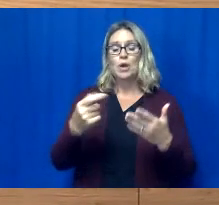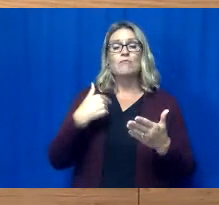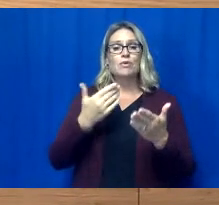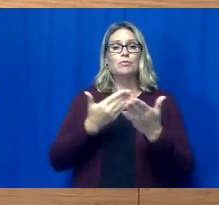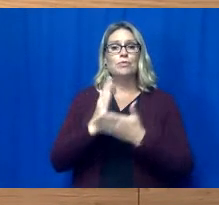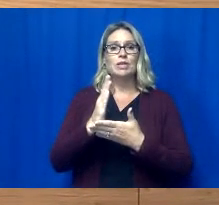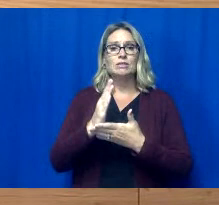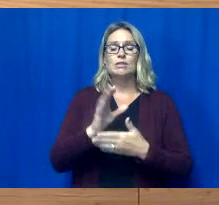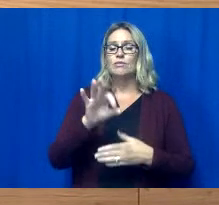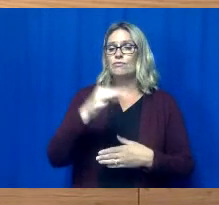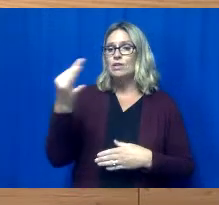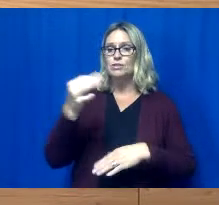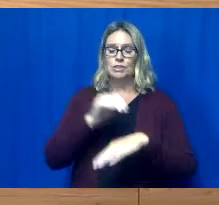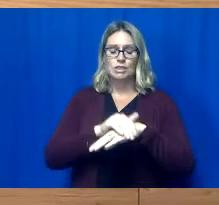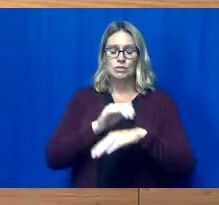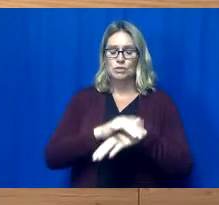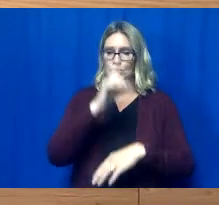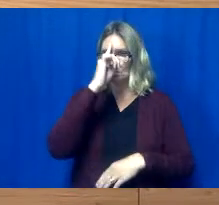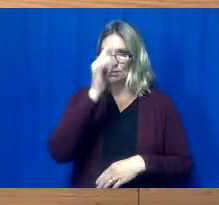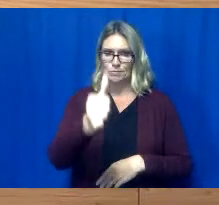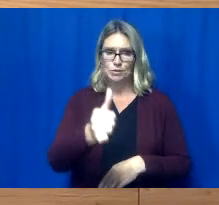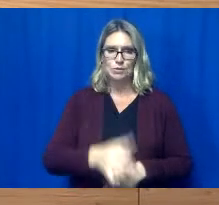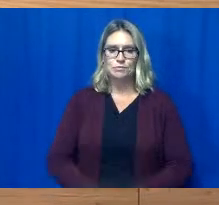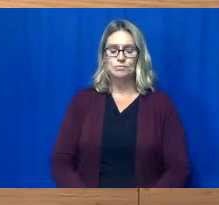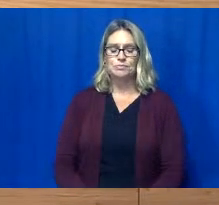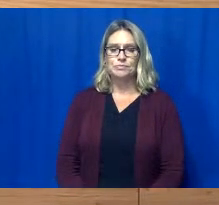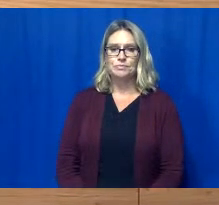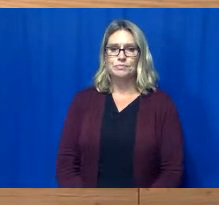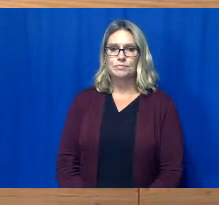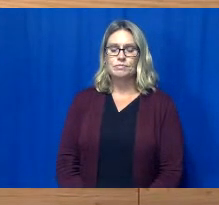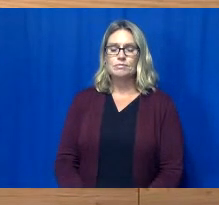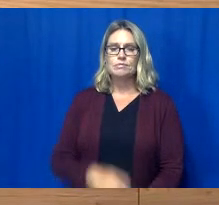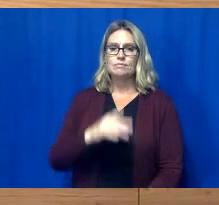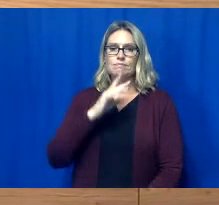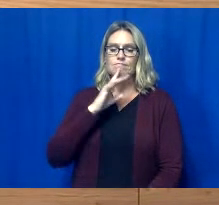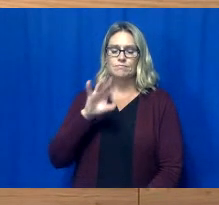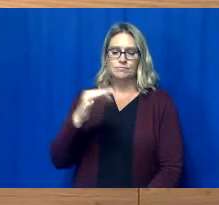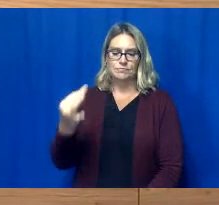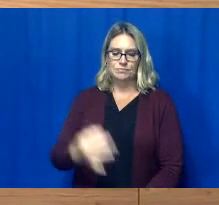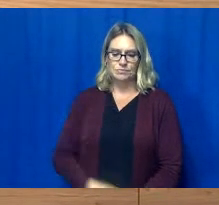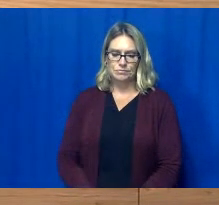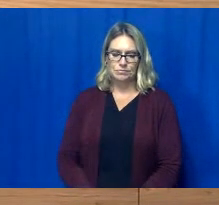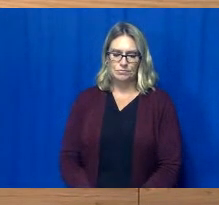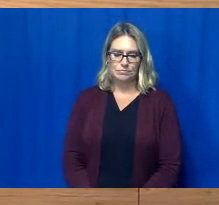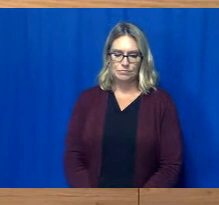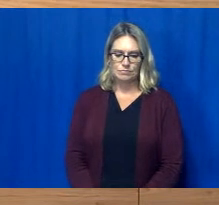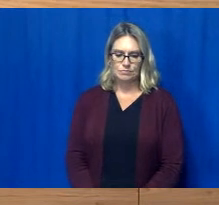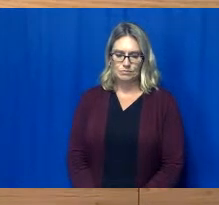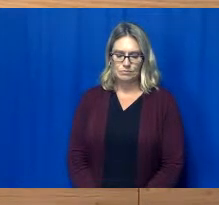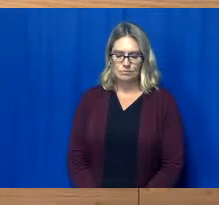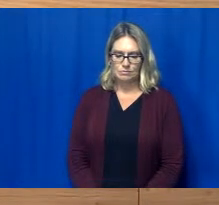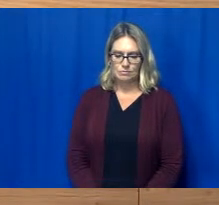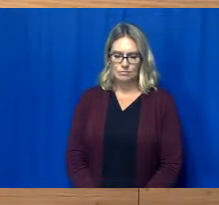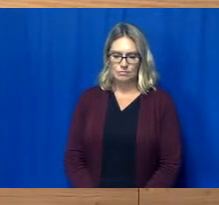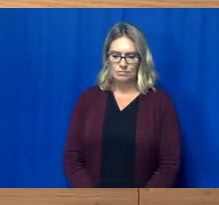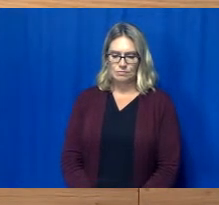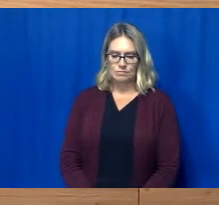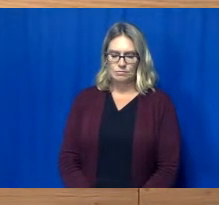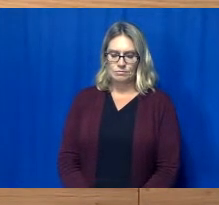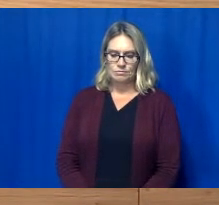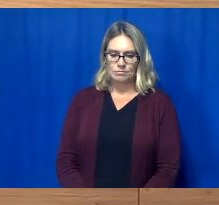official language of your choice. Nous allons maintenant procéder aux questions des journalistes. Vous avez le droit de poser